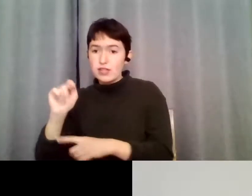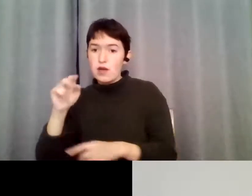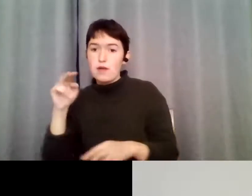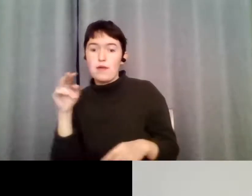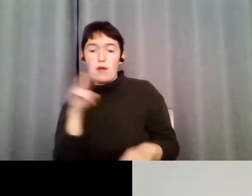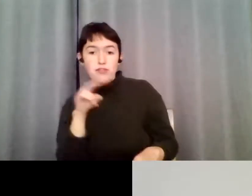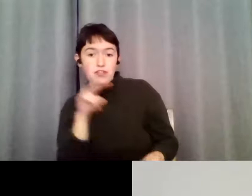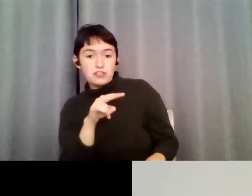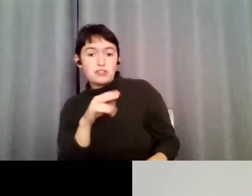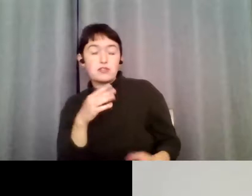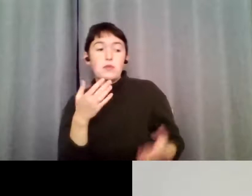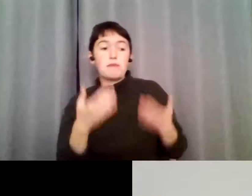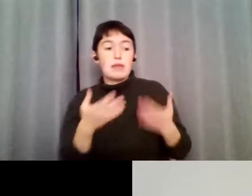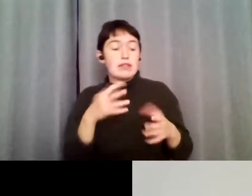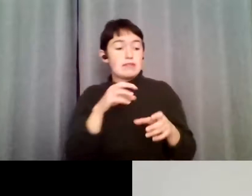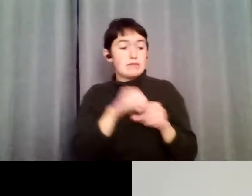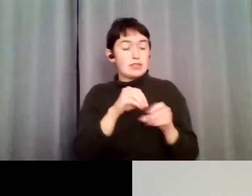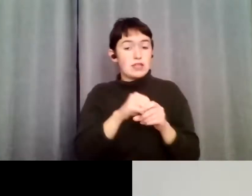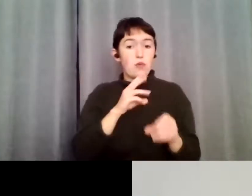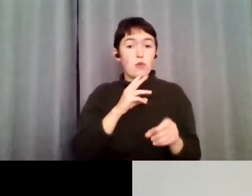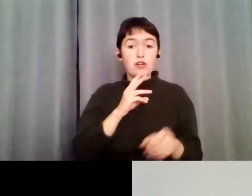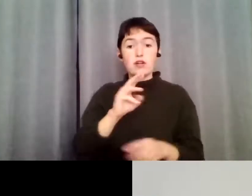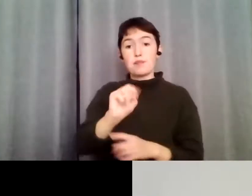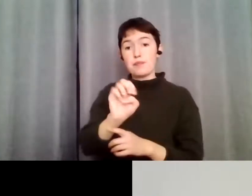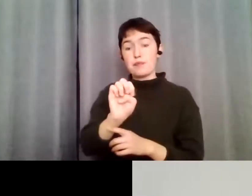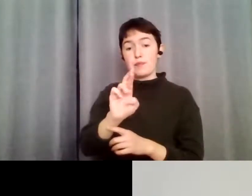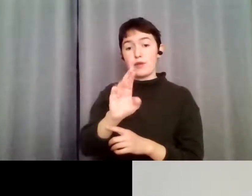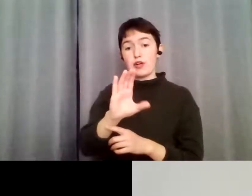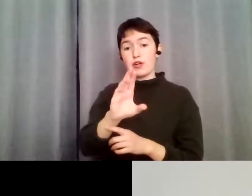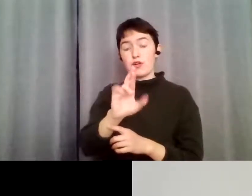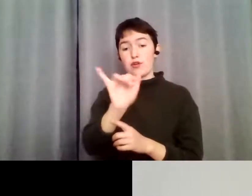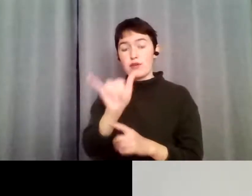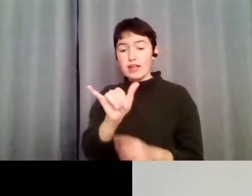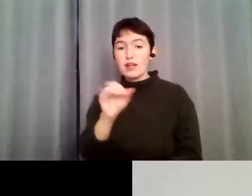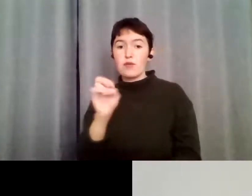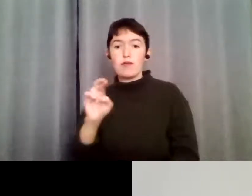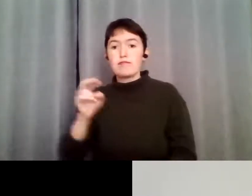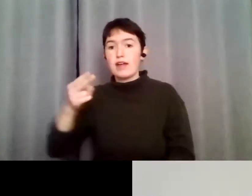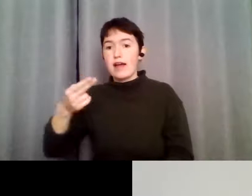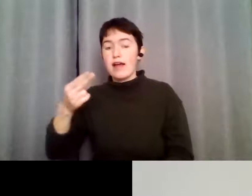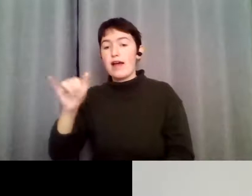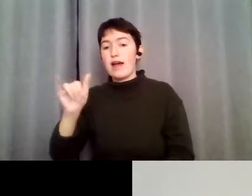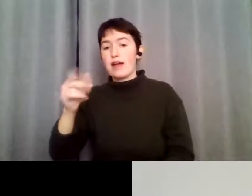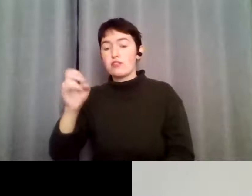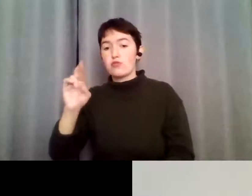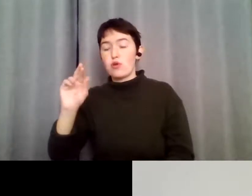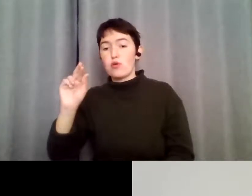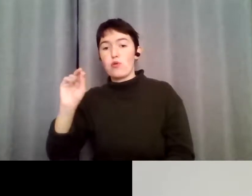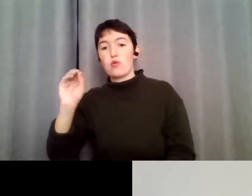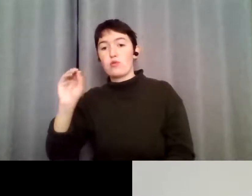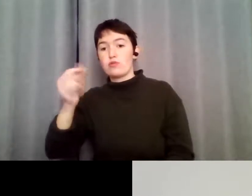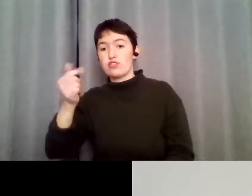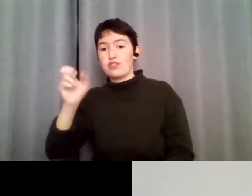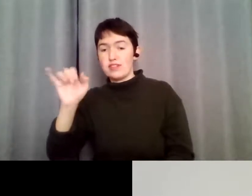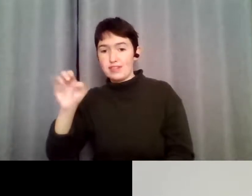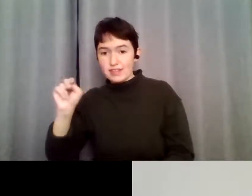with the water, like mercury or hydrogen sulfide, which you probably don't want to drink. If we could figure out a way to filter